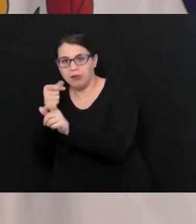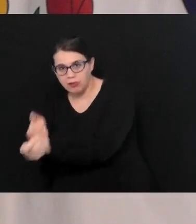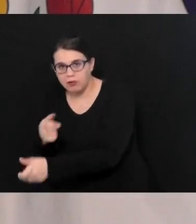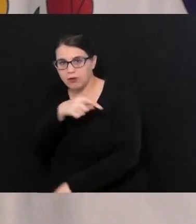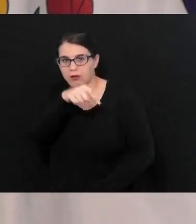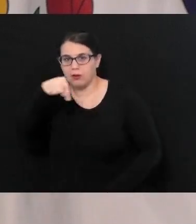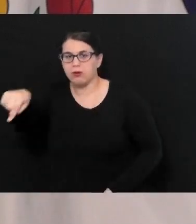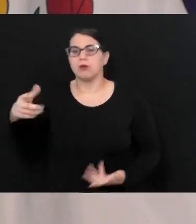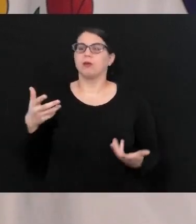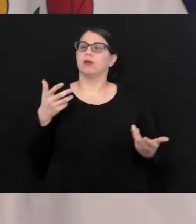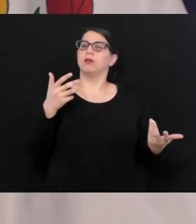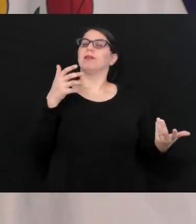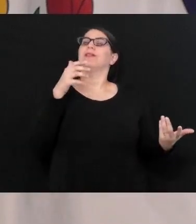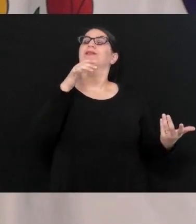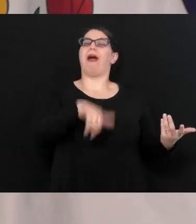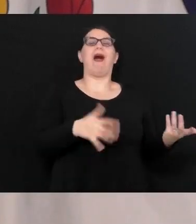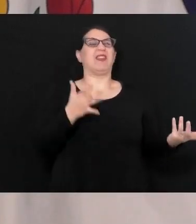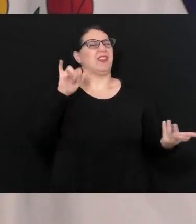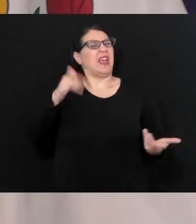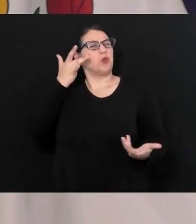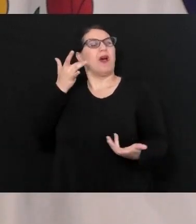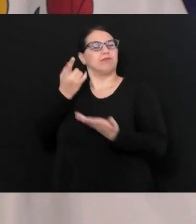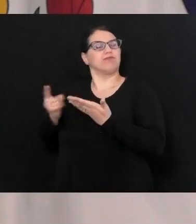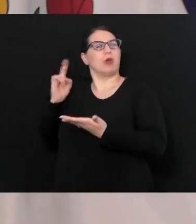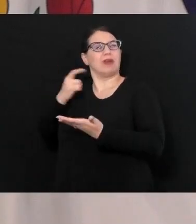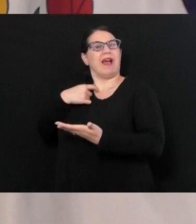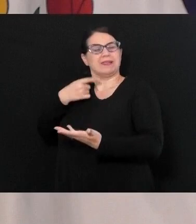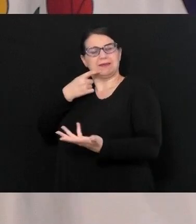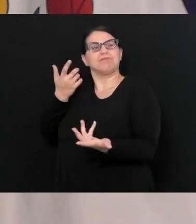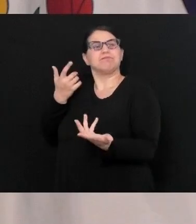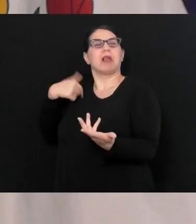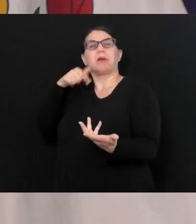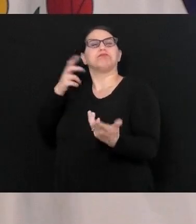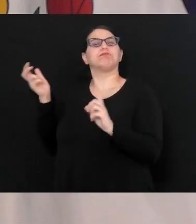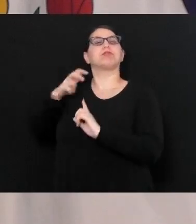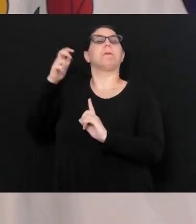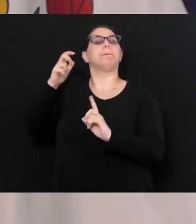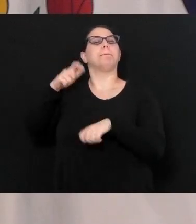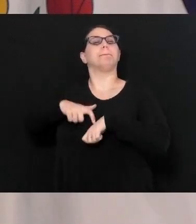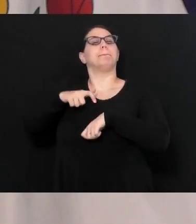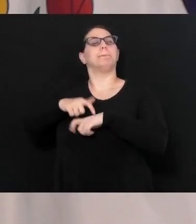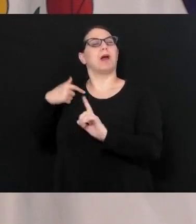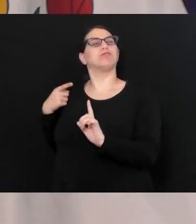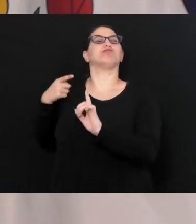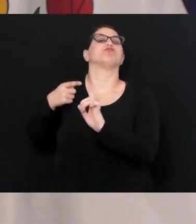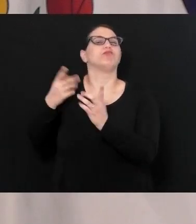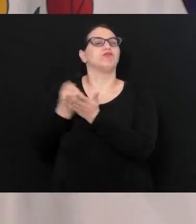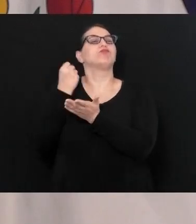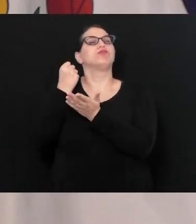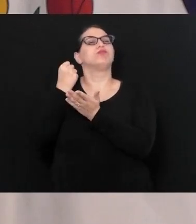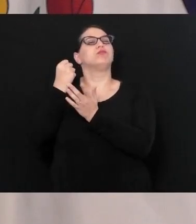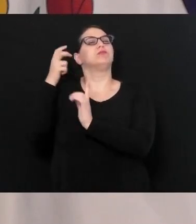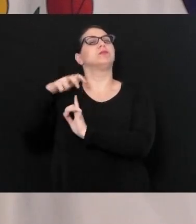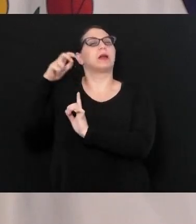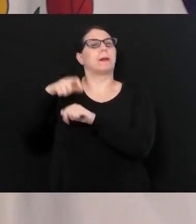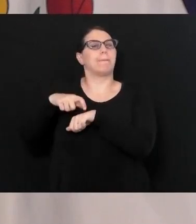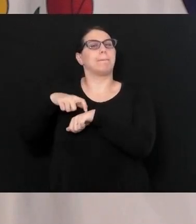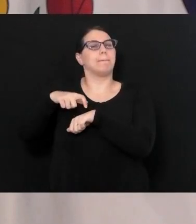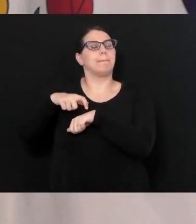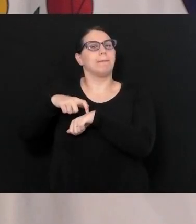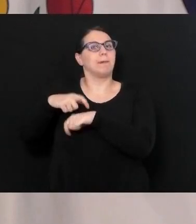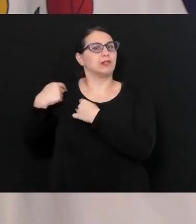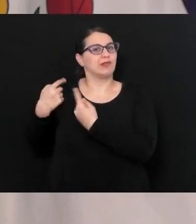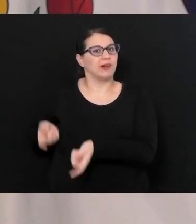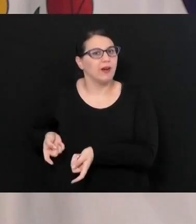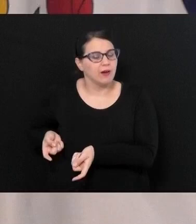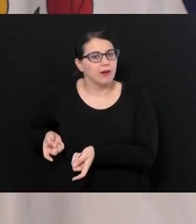could be our best moment. That could be the very best moment that we have had.